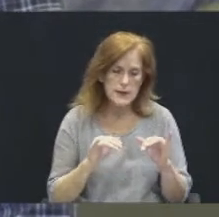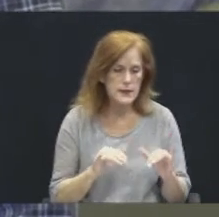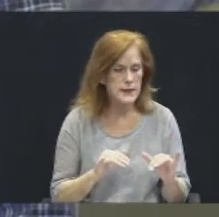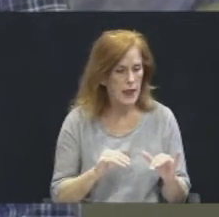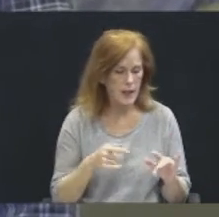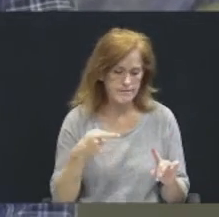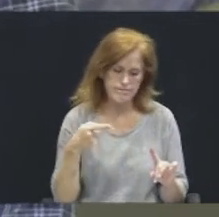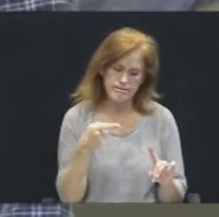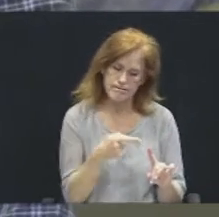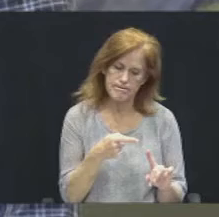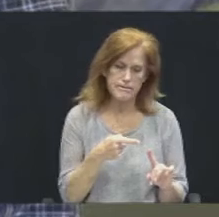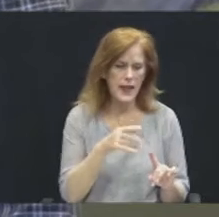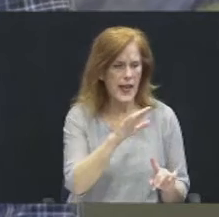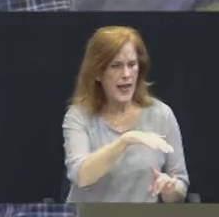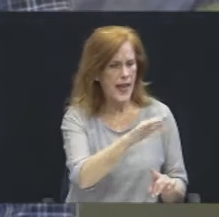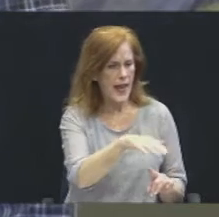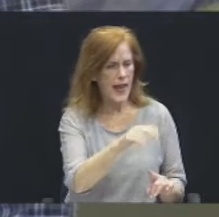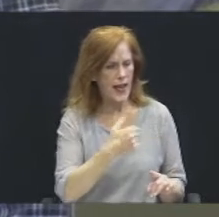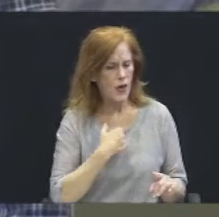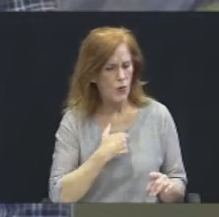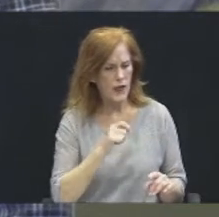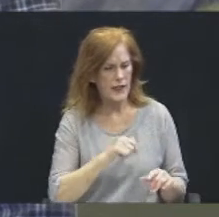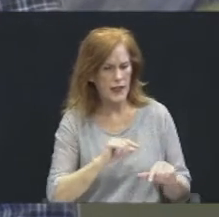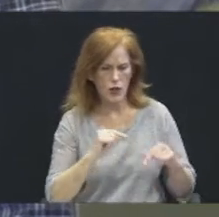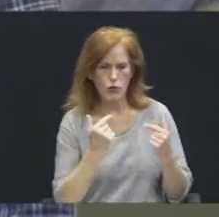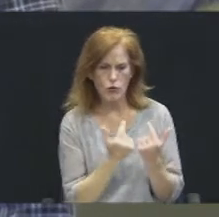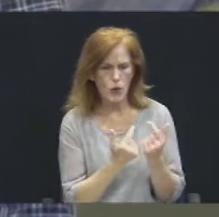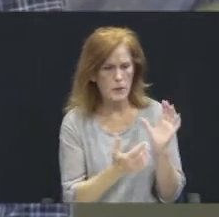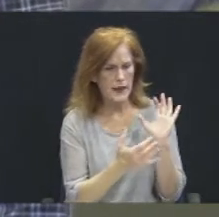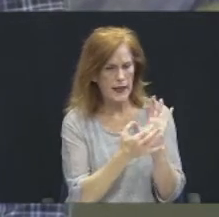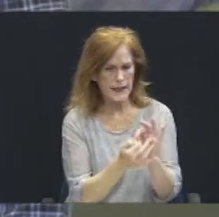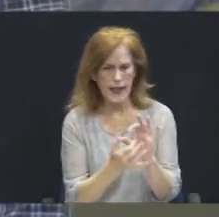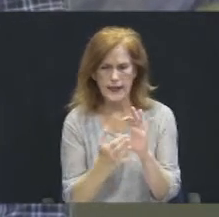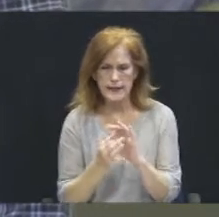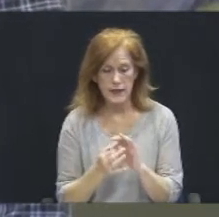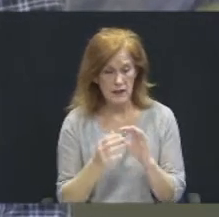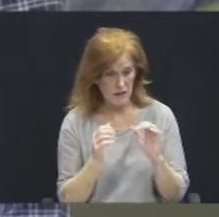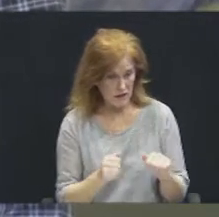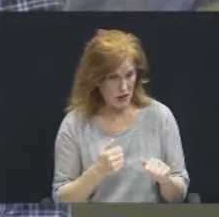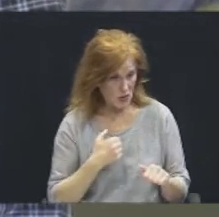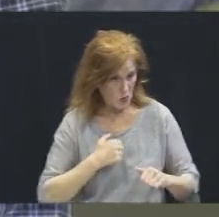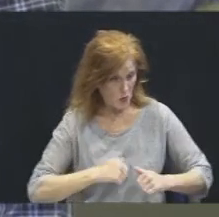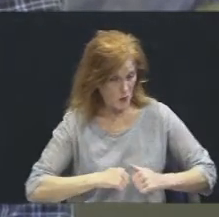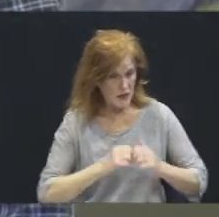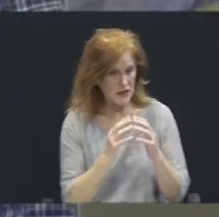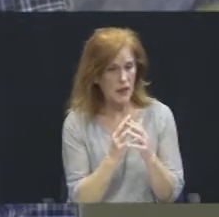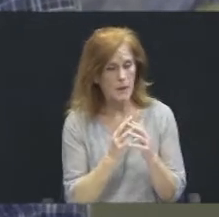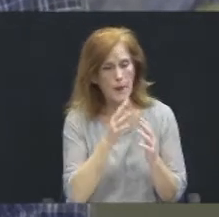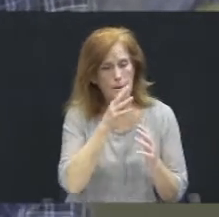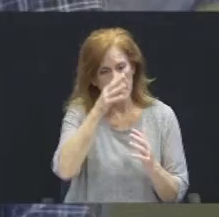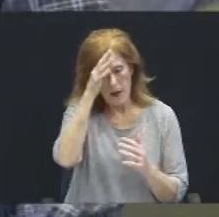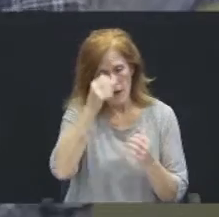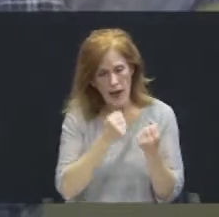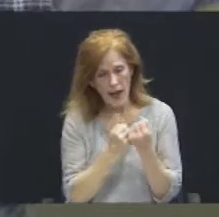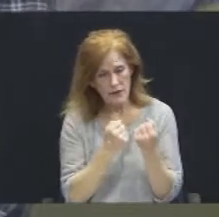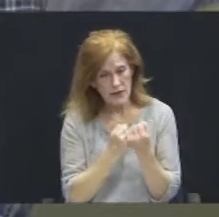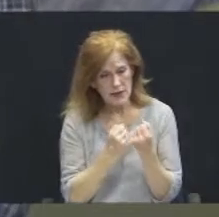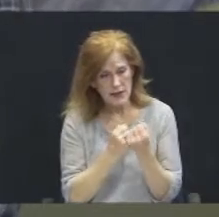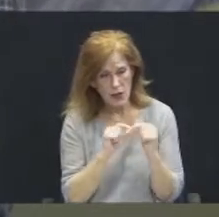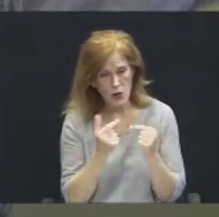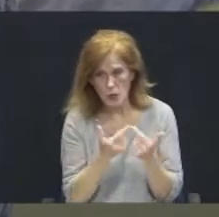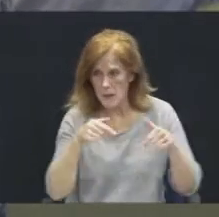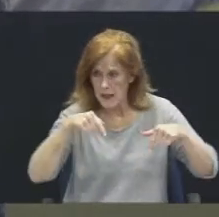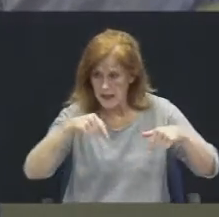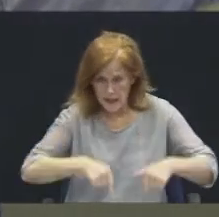we need a group to connect. Can we start a, you know, parent advocacy group within our school